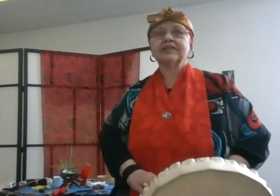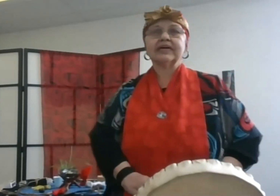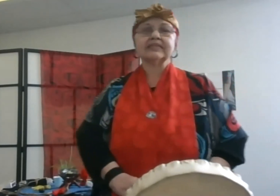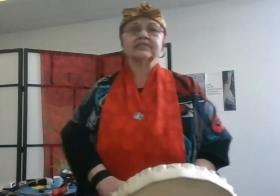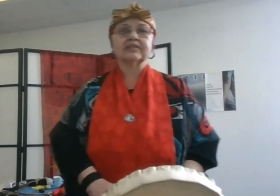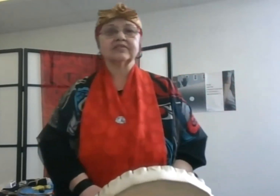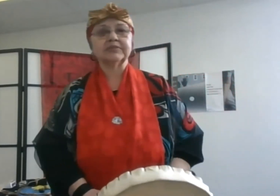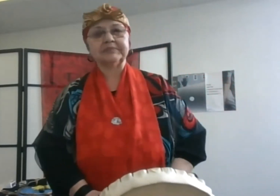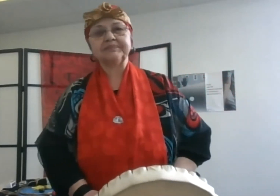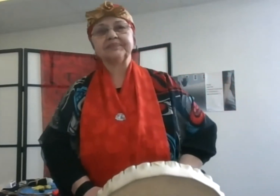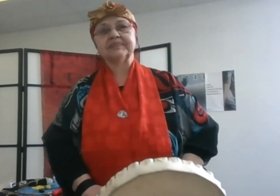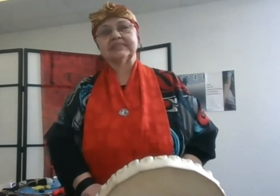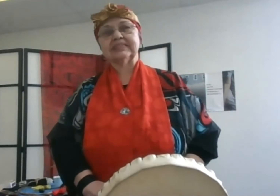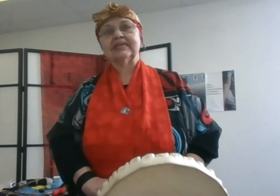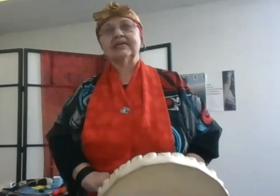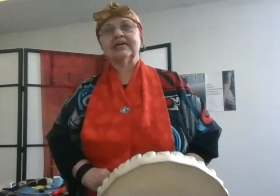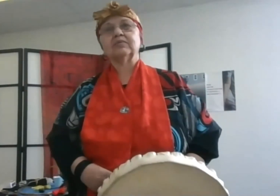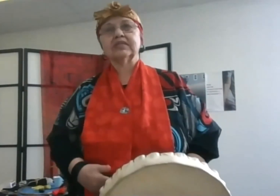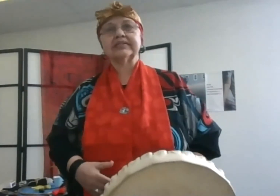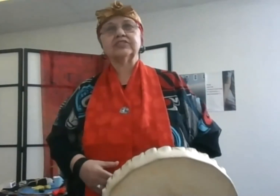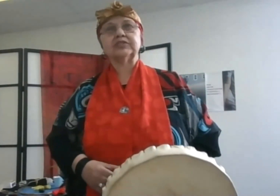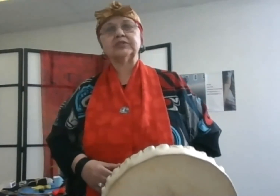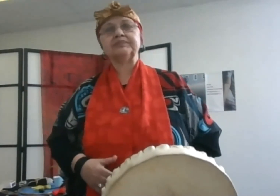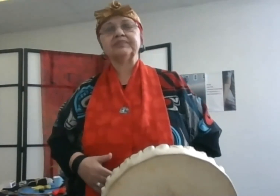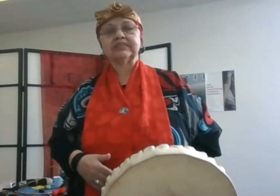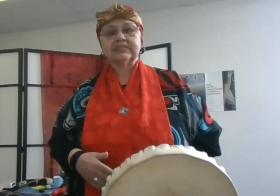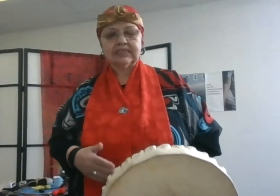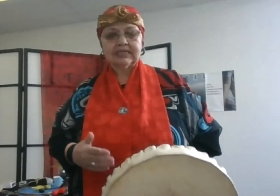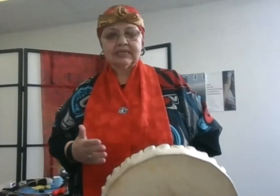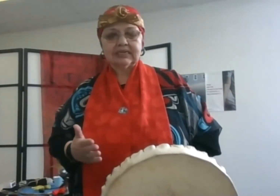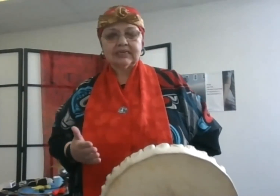with a land acknowledgement. I would like to